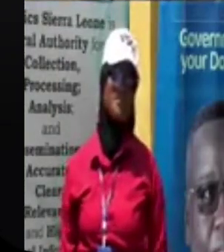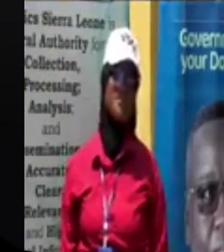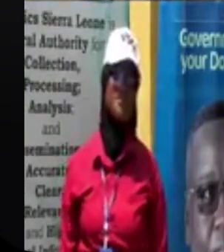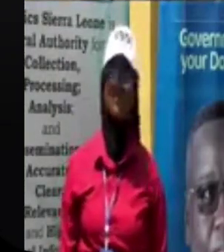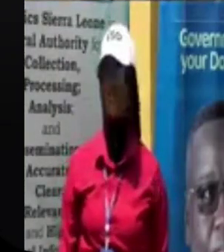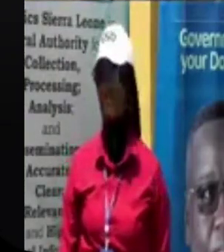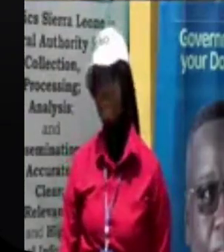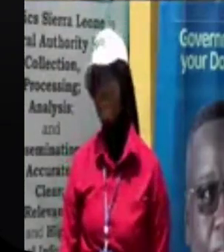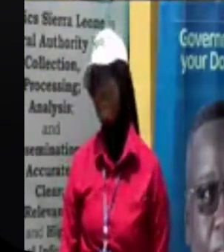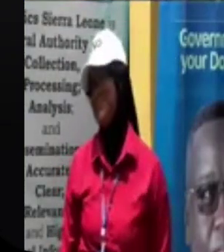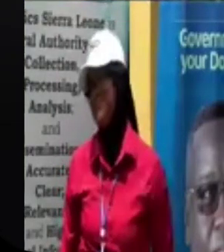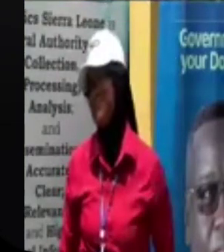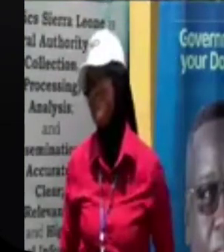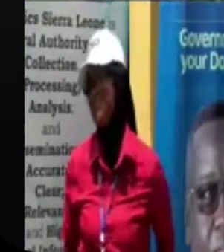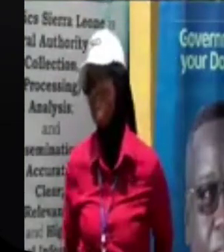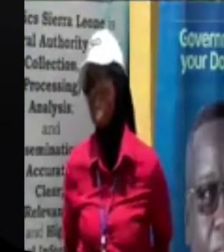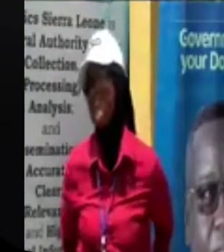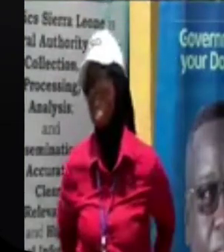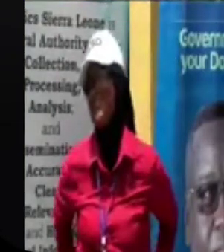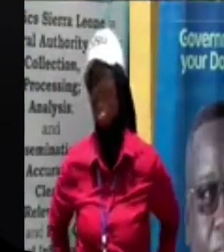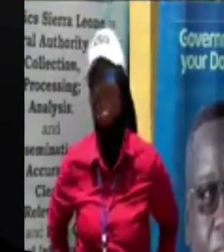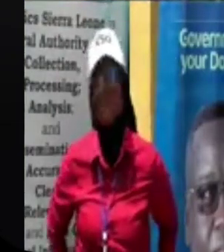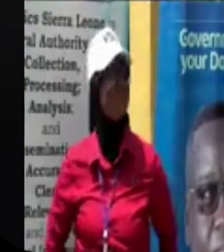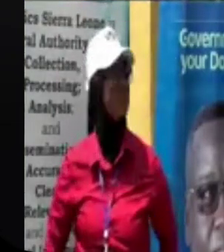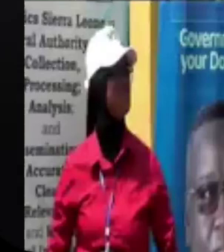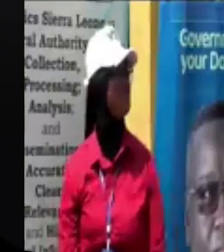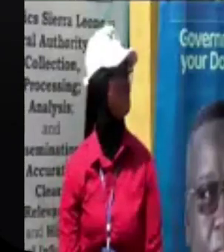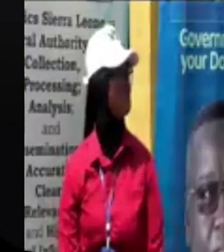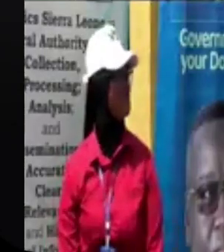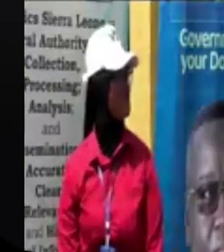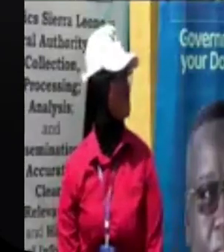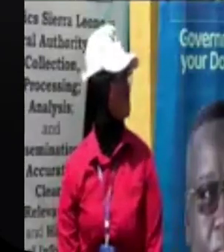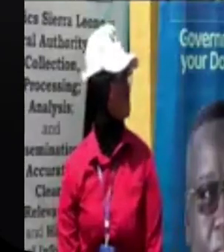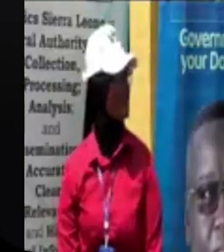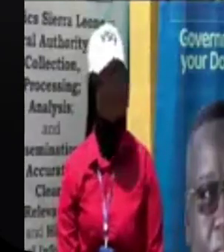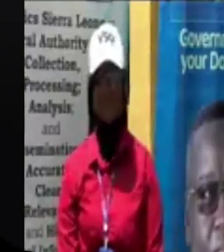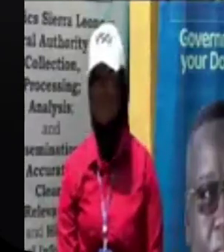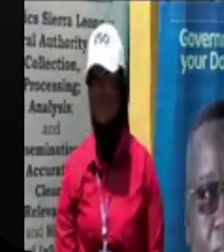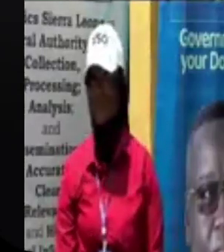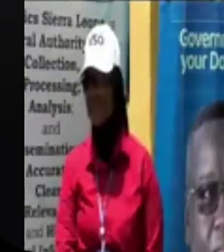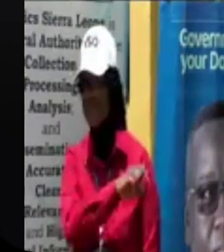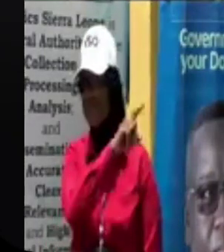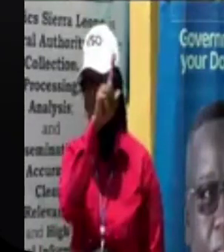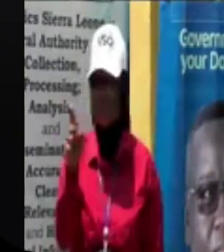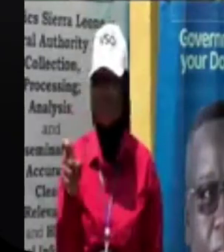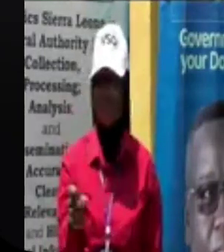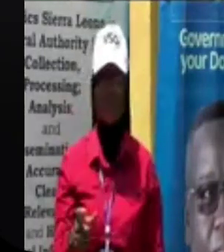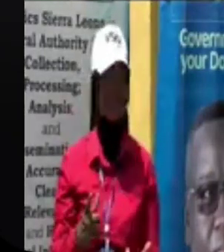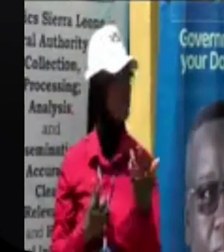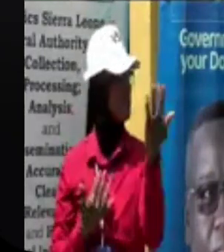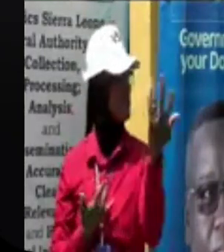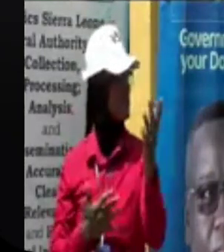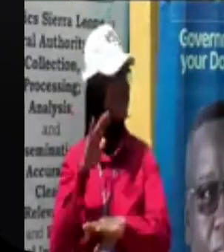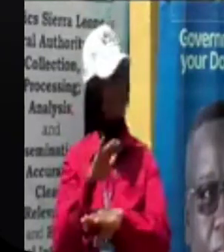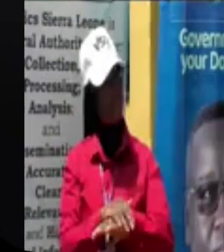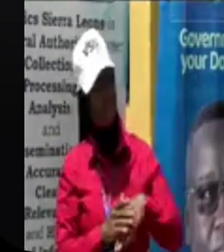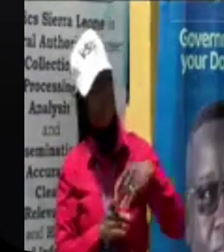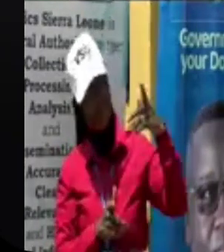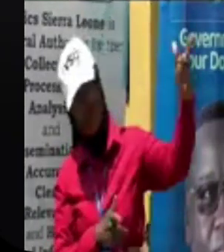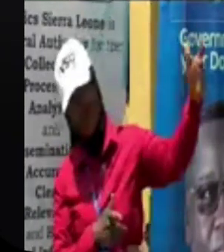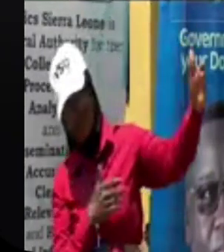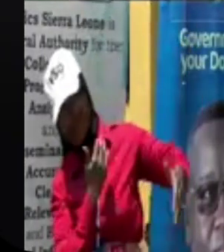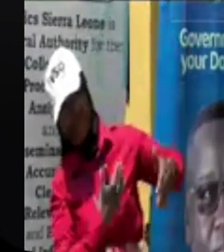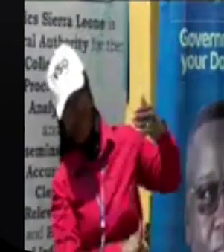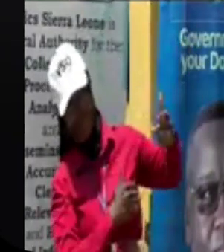Wait. Hold on. The question again for Cam. Awala will come on this side. Let's see if